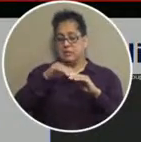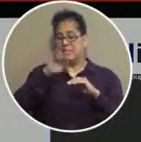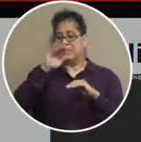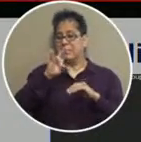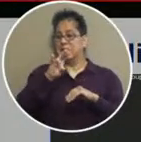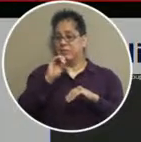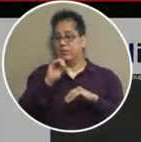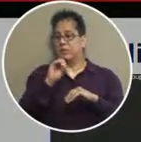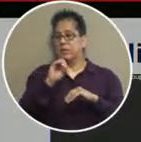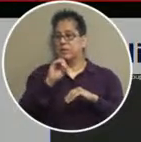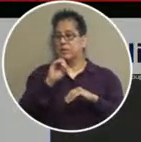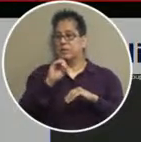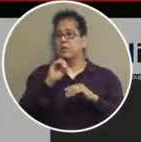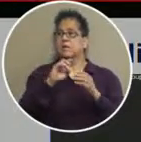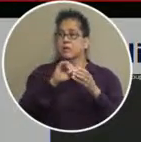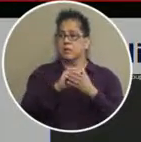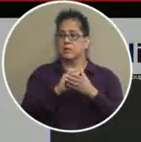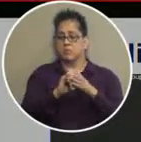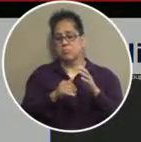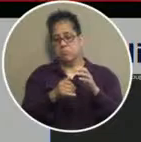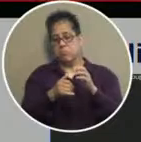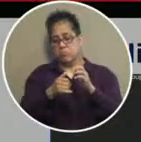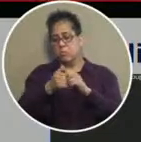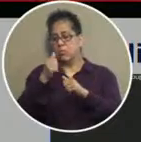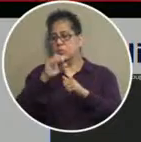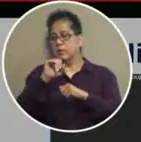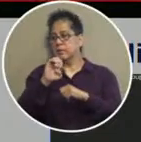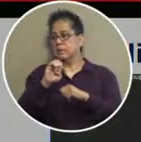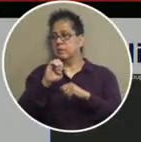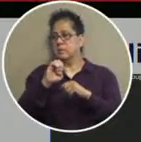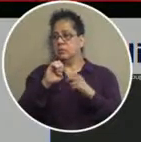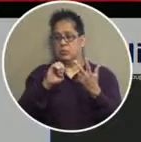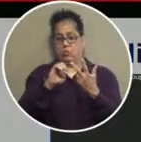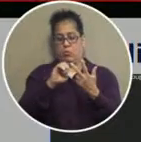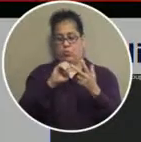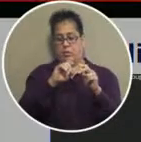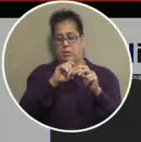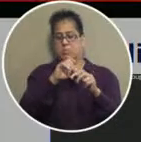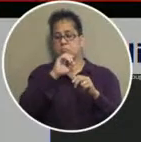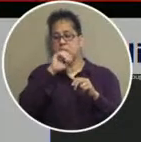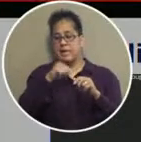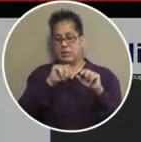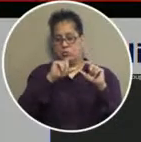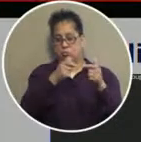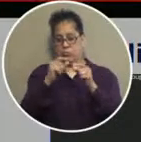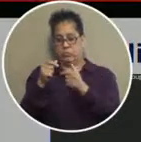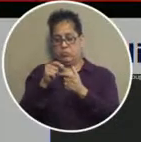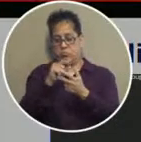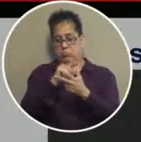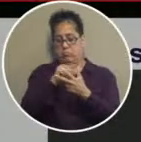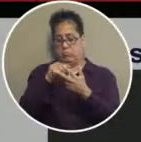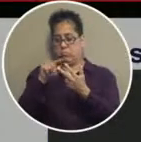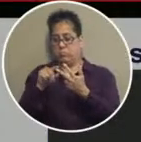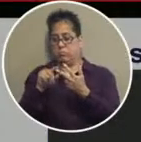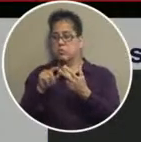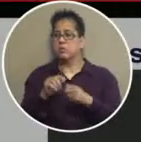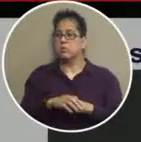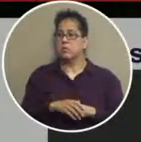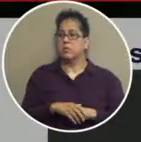has the vast majority of the cases in those three age brackets. Next slide, please.